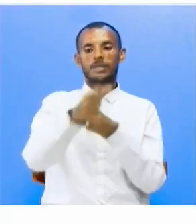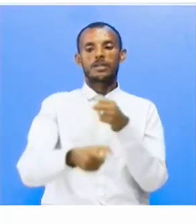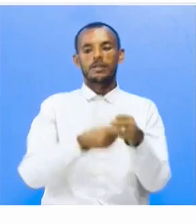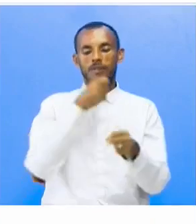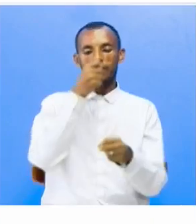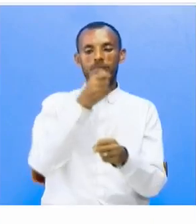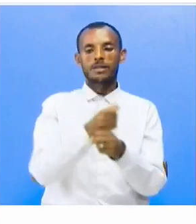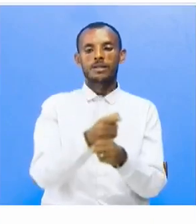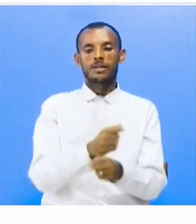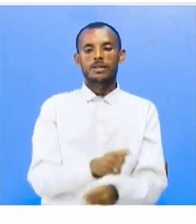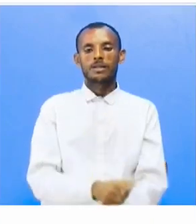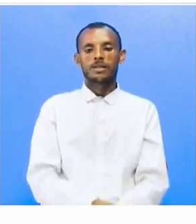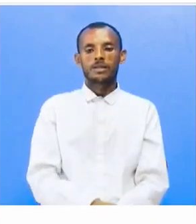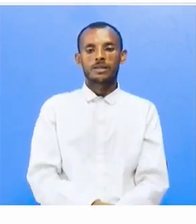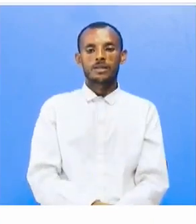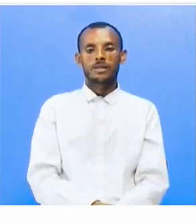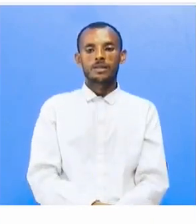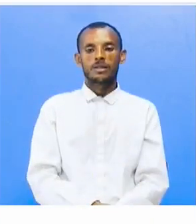Deposited